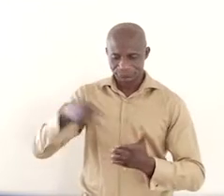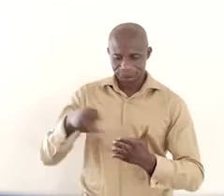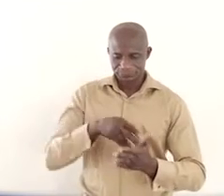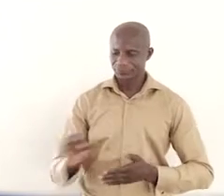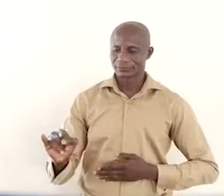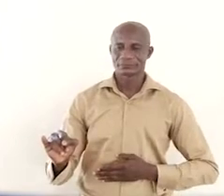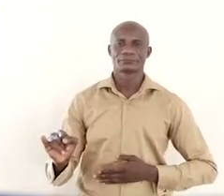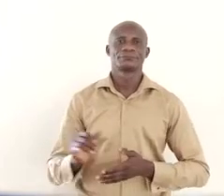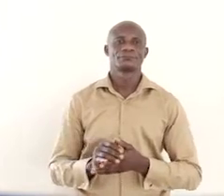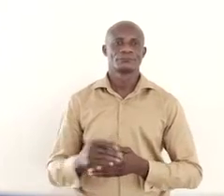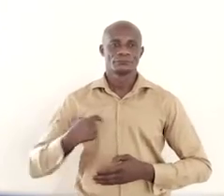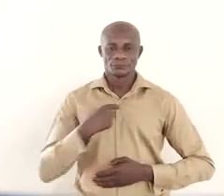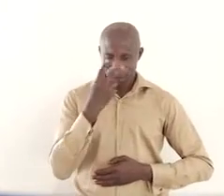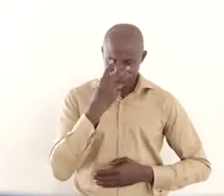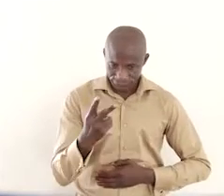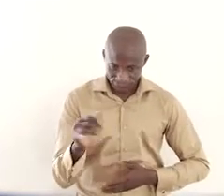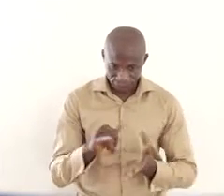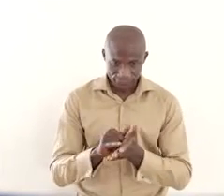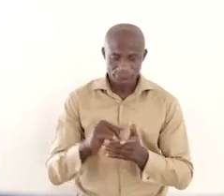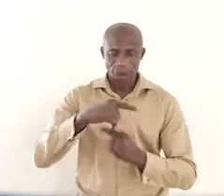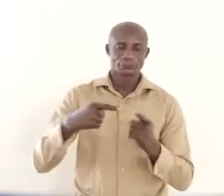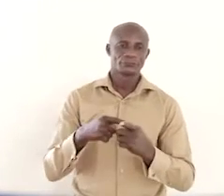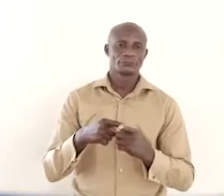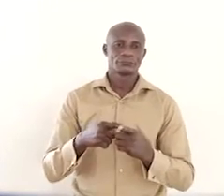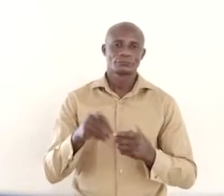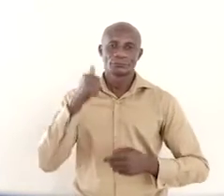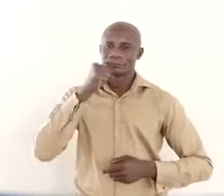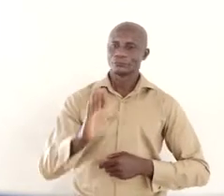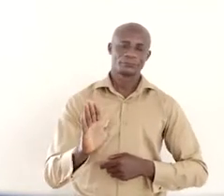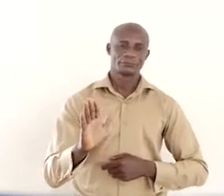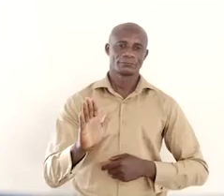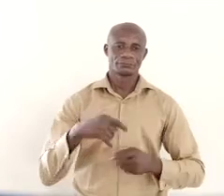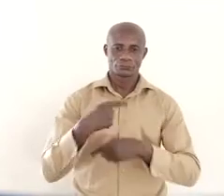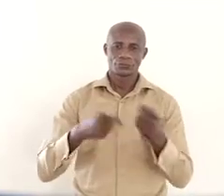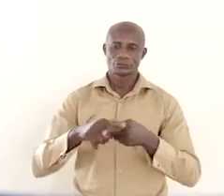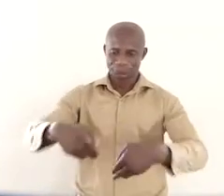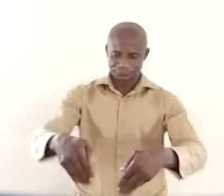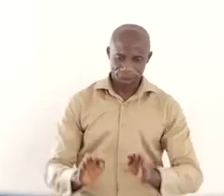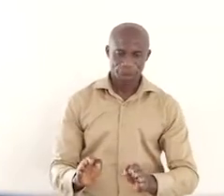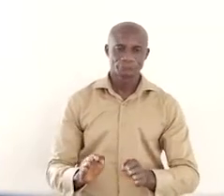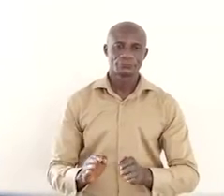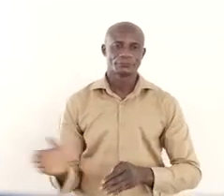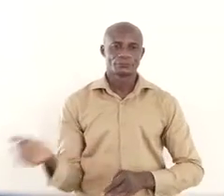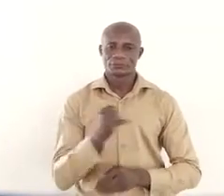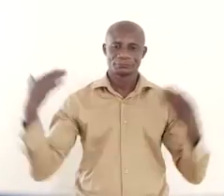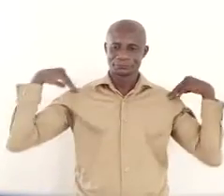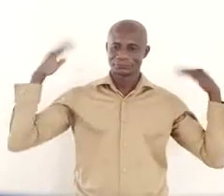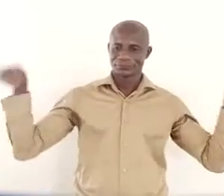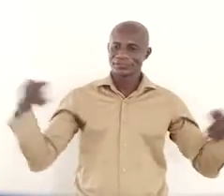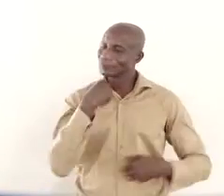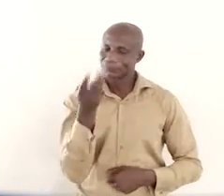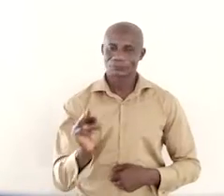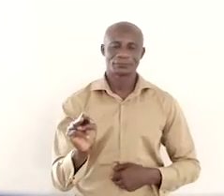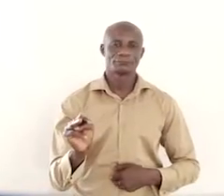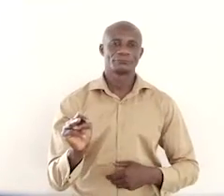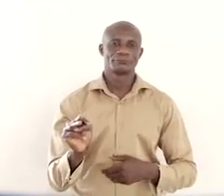Yesterday's reading, we saw that when the women went to the tomb, the angels